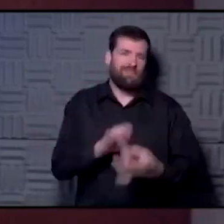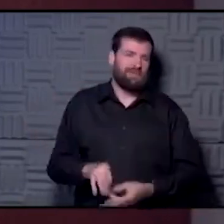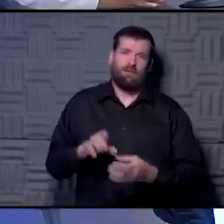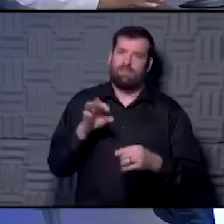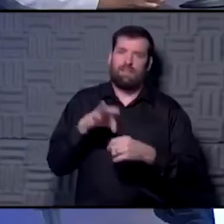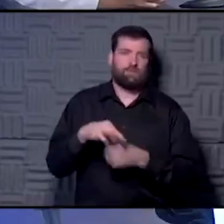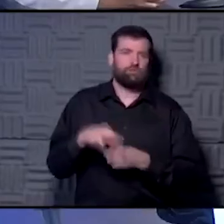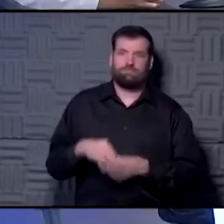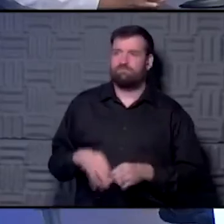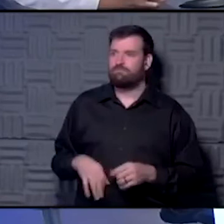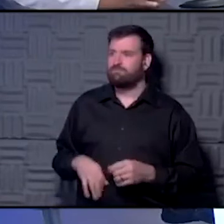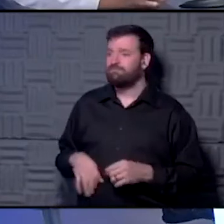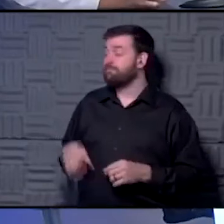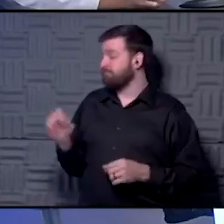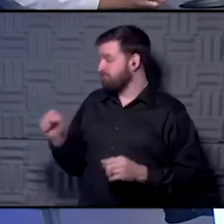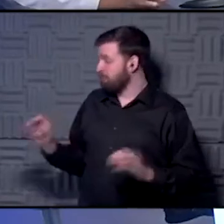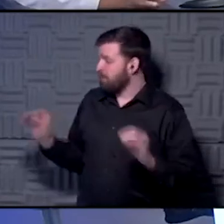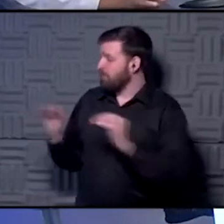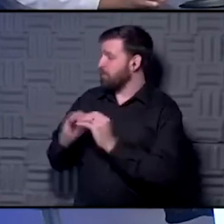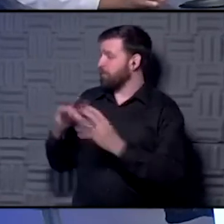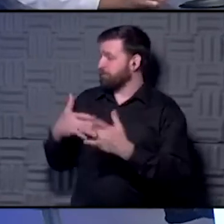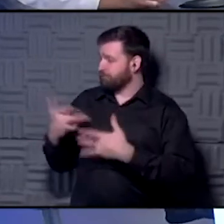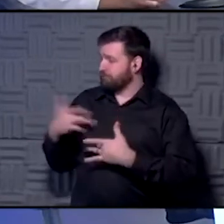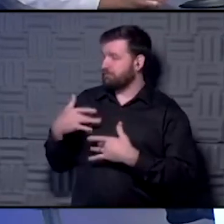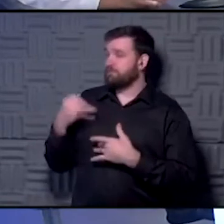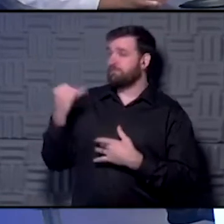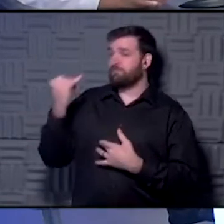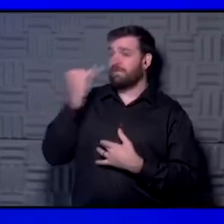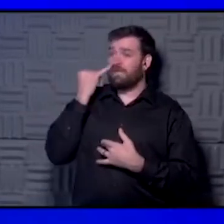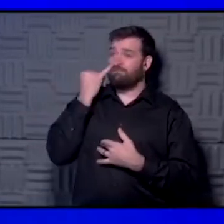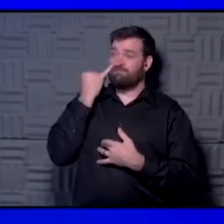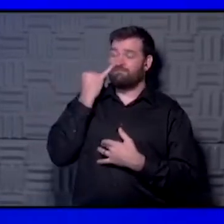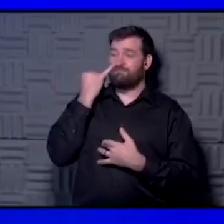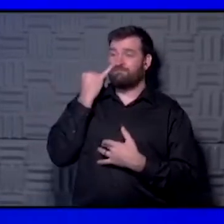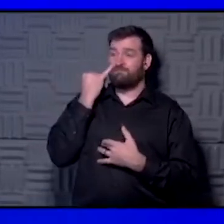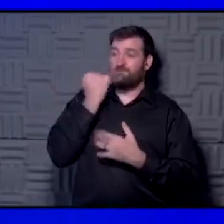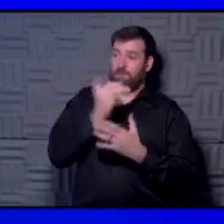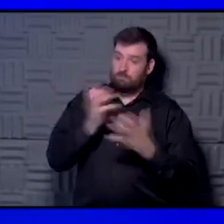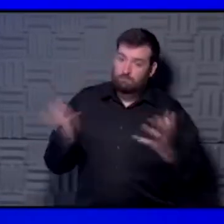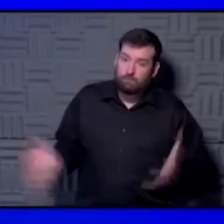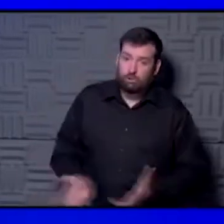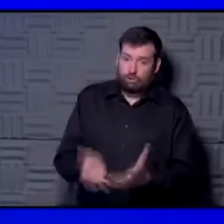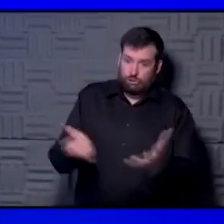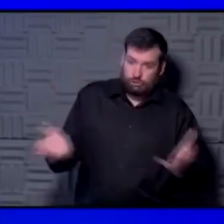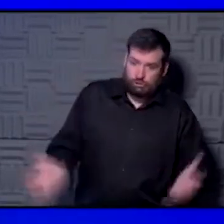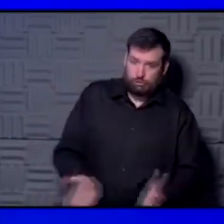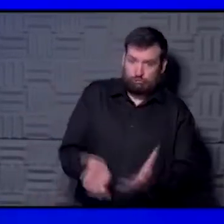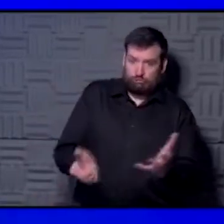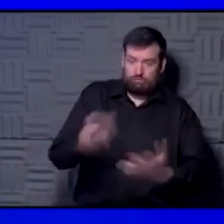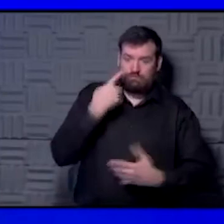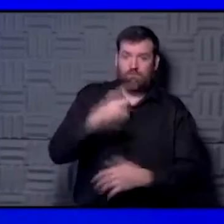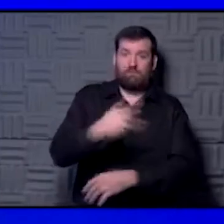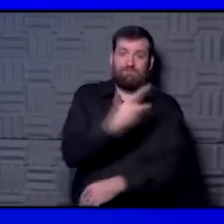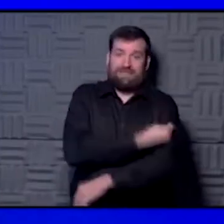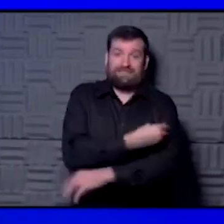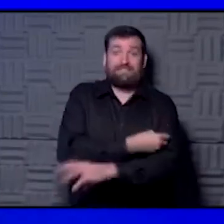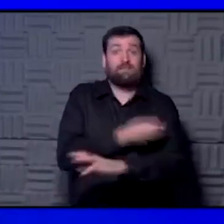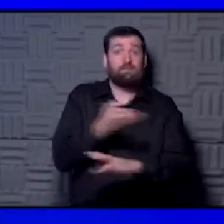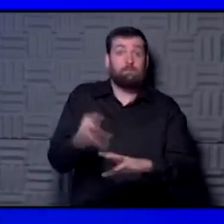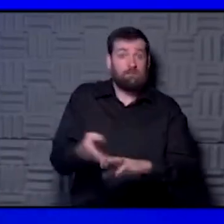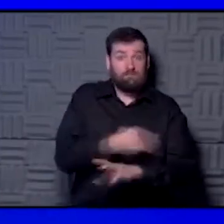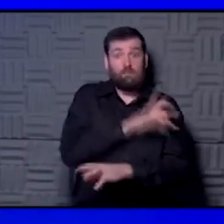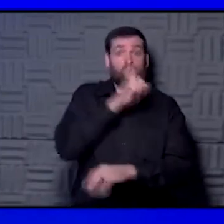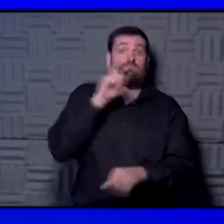election. Yeah, what's more concerning to me is if there is a push to get a vaccine out before it is